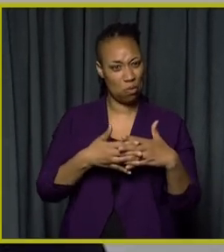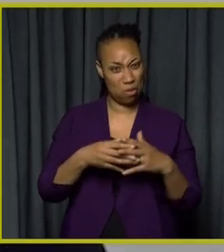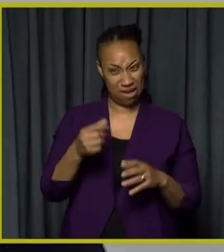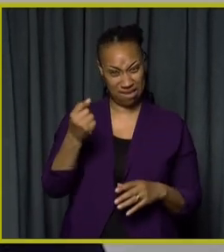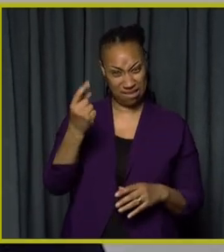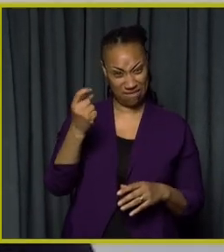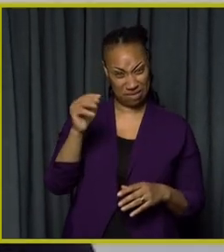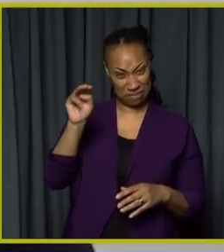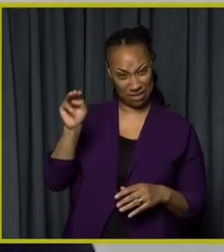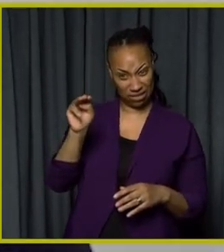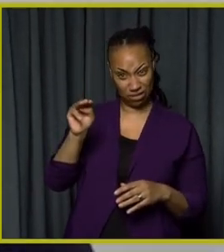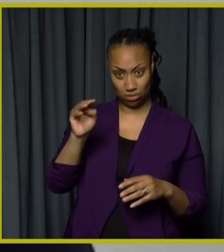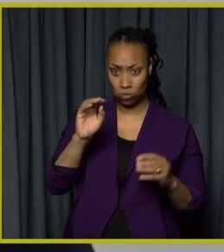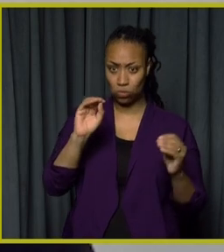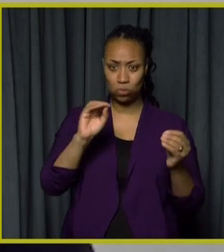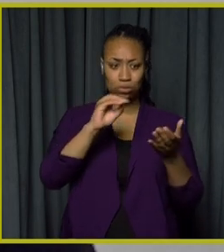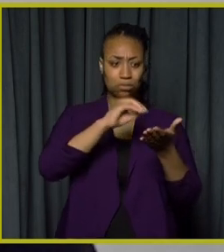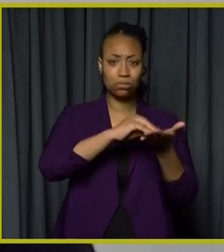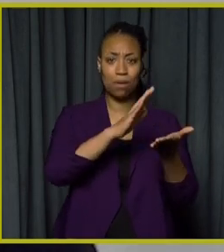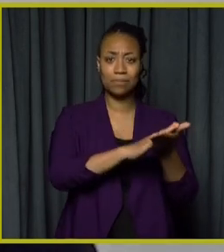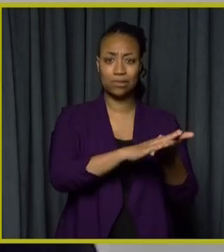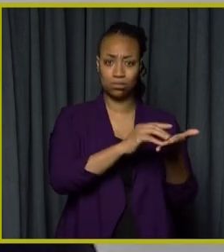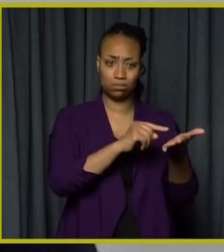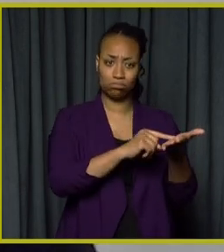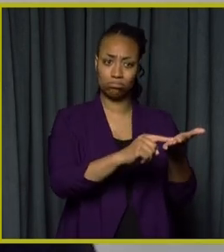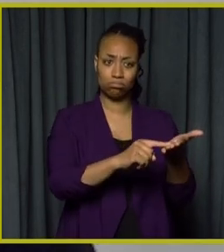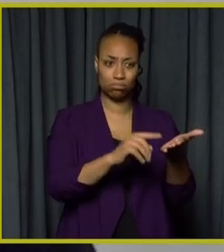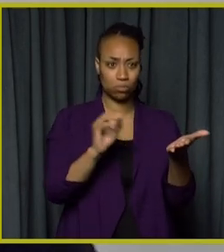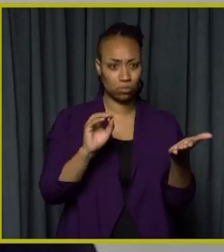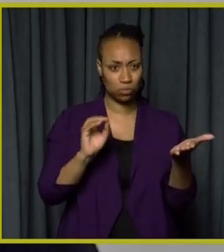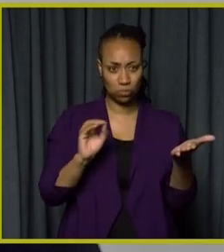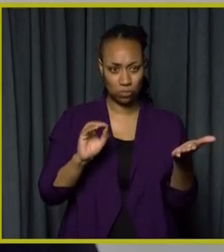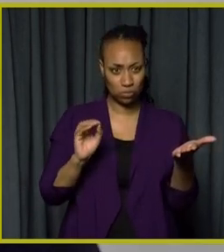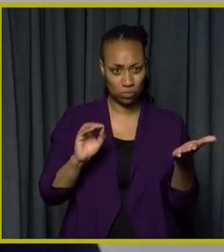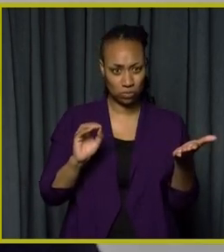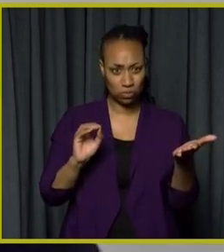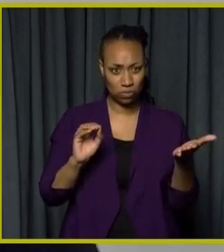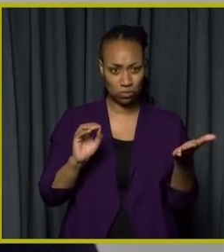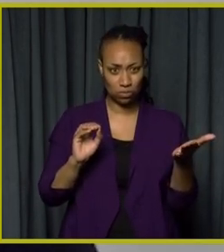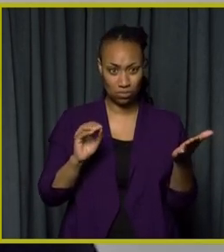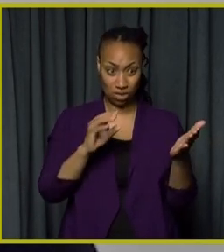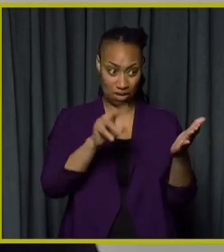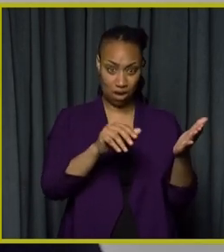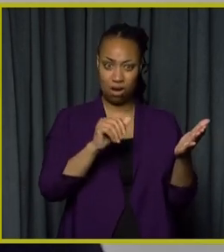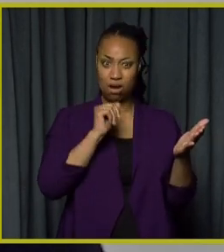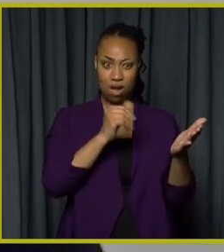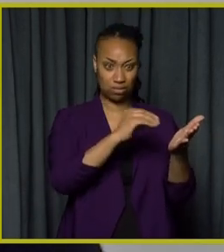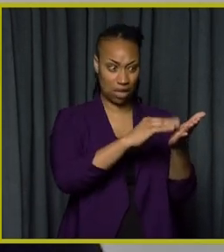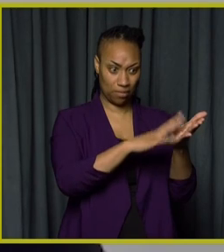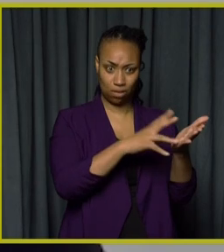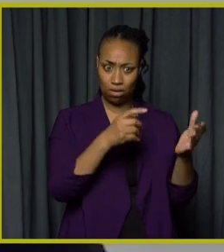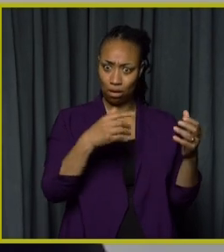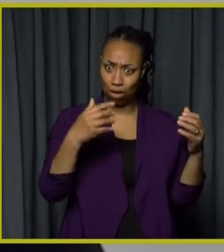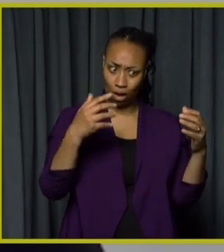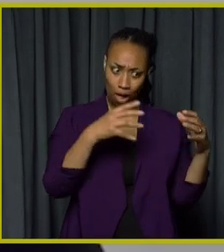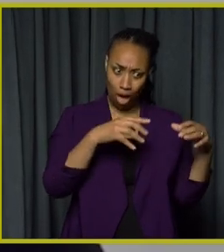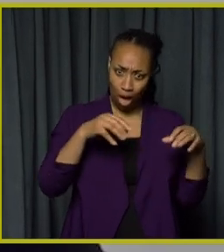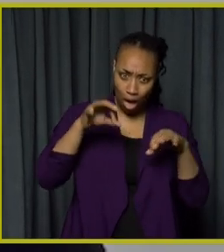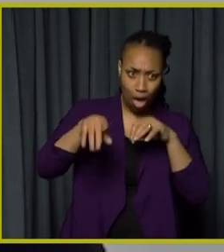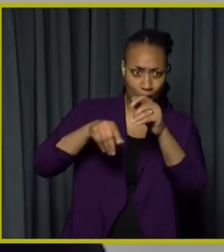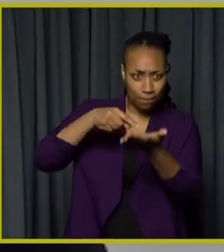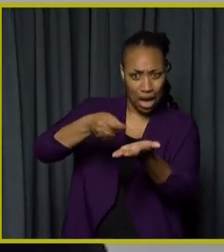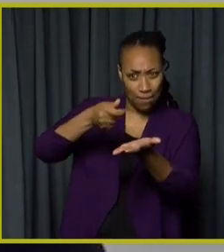are undocumented. Did you know that undocumented immigrants pay more in taxes than the wealthiest